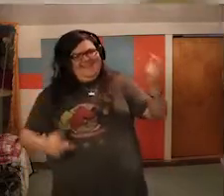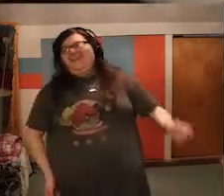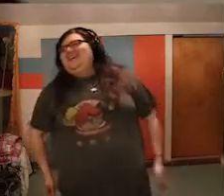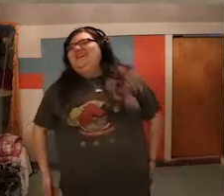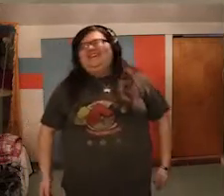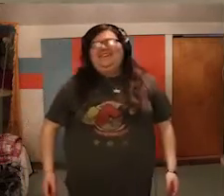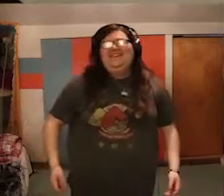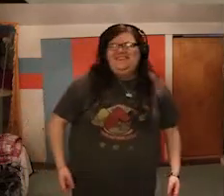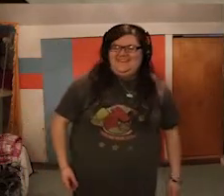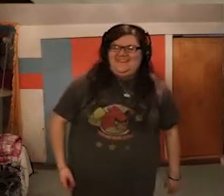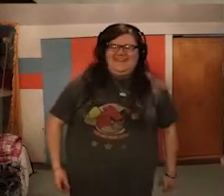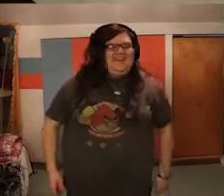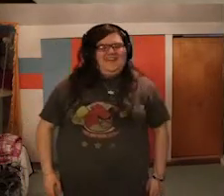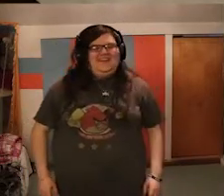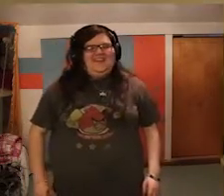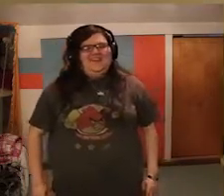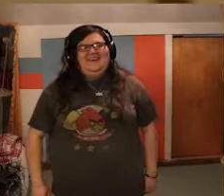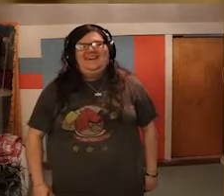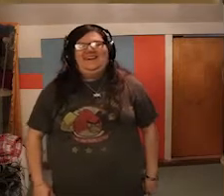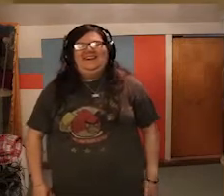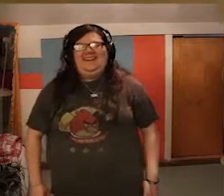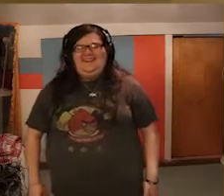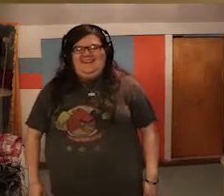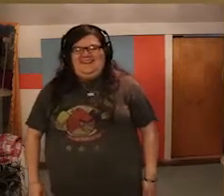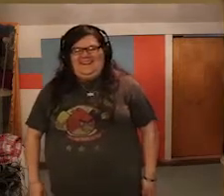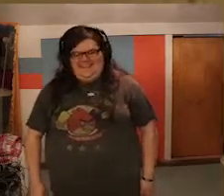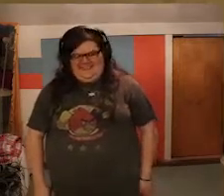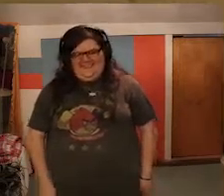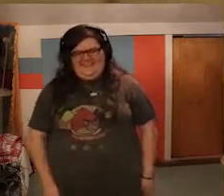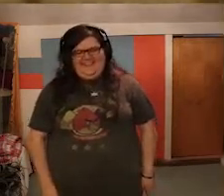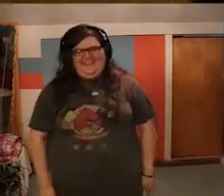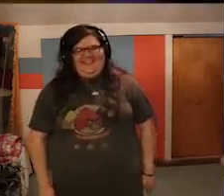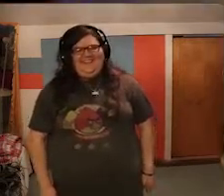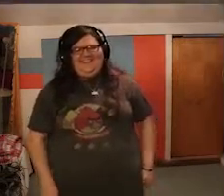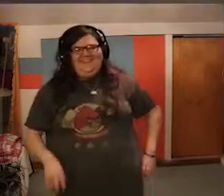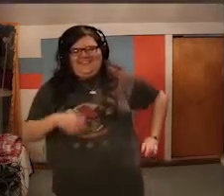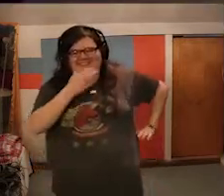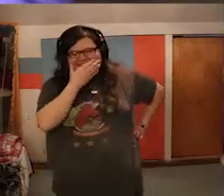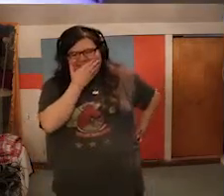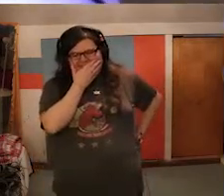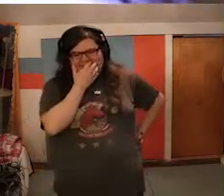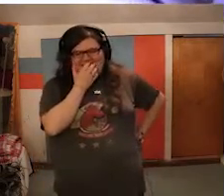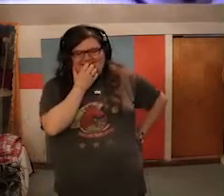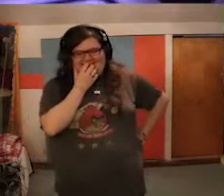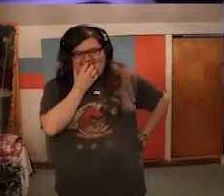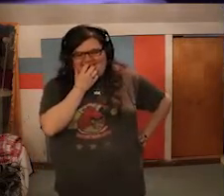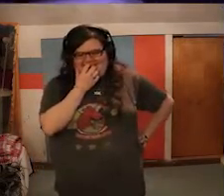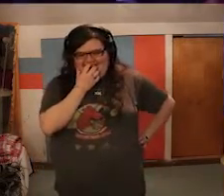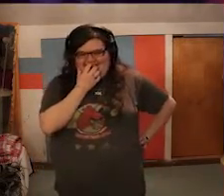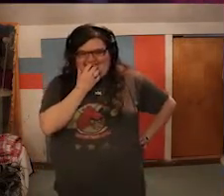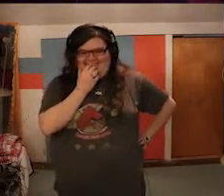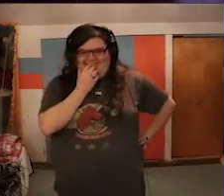No, that weren't funny. Bad Simon. Randolph. Oh no. Can you make Talia a song?